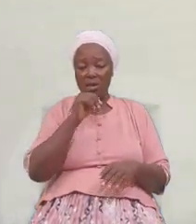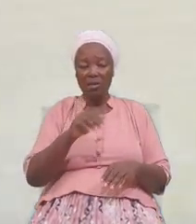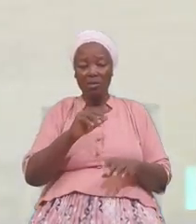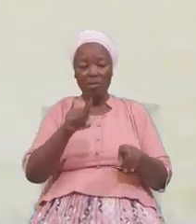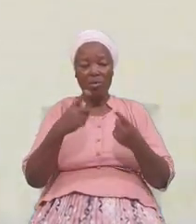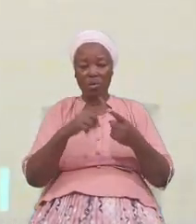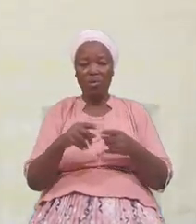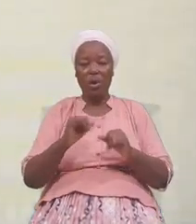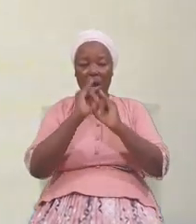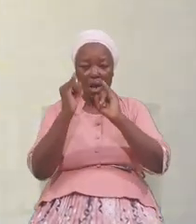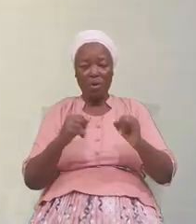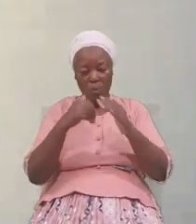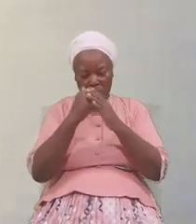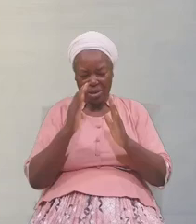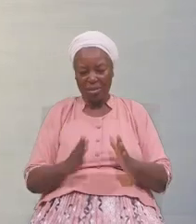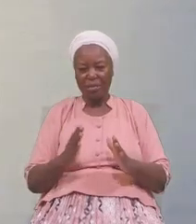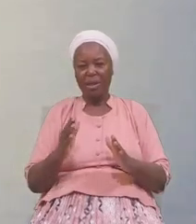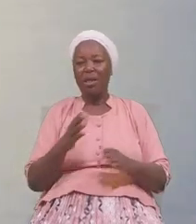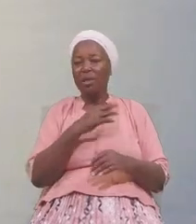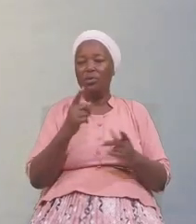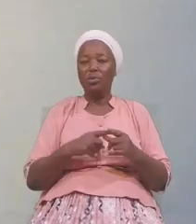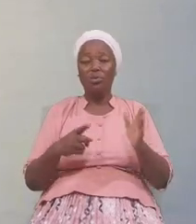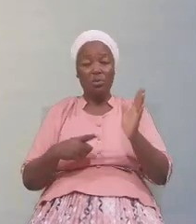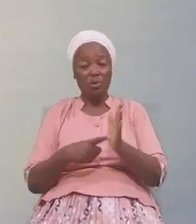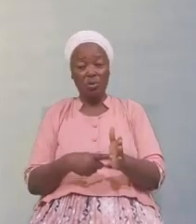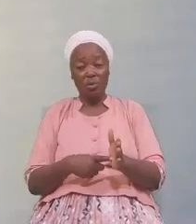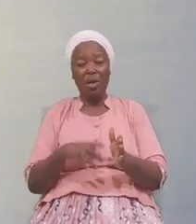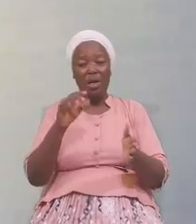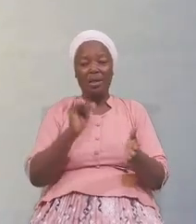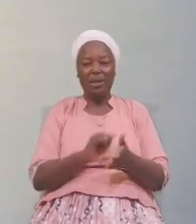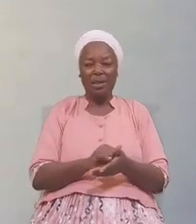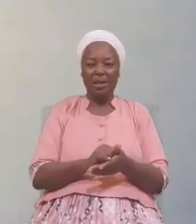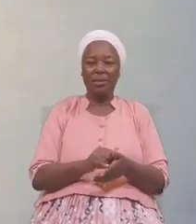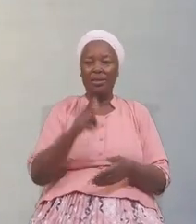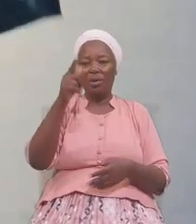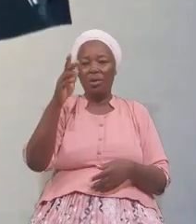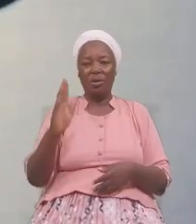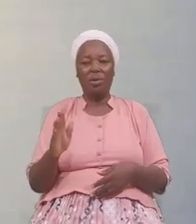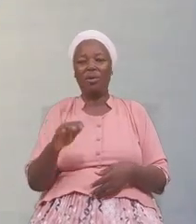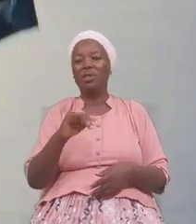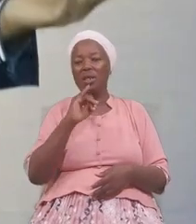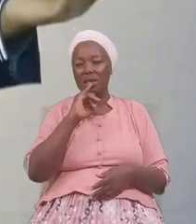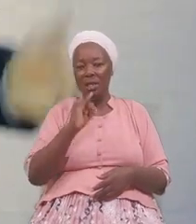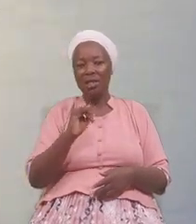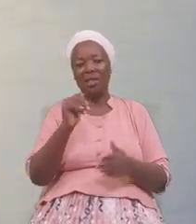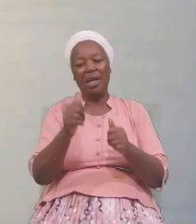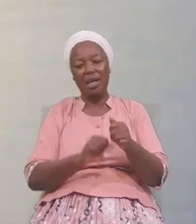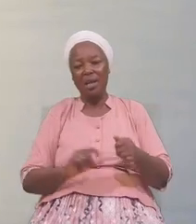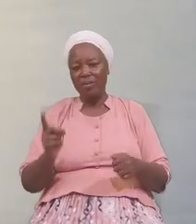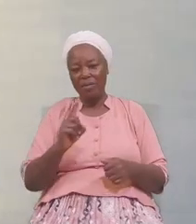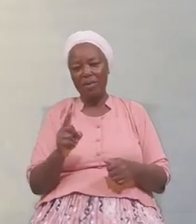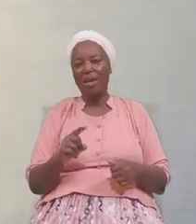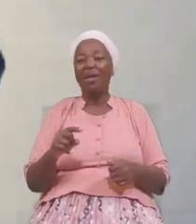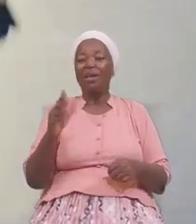worshiper in a shrine to show that God is everywhere. God is